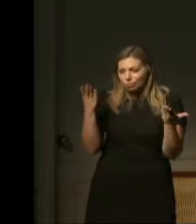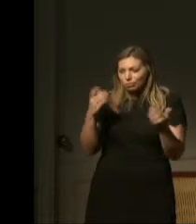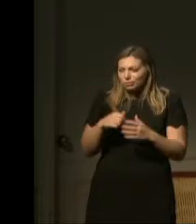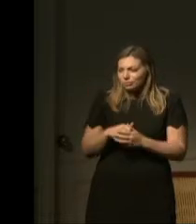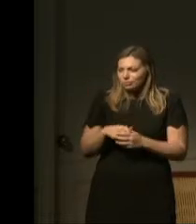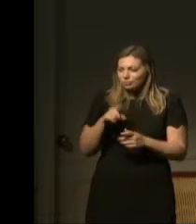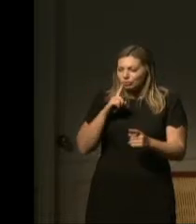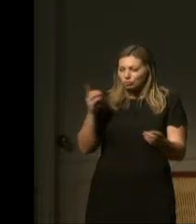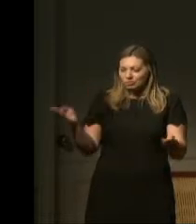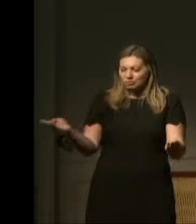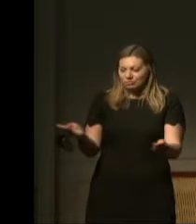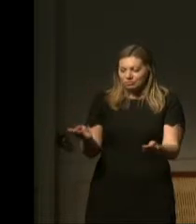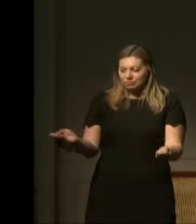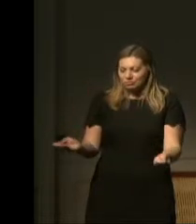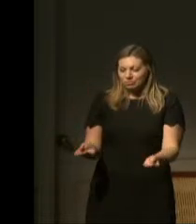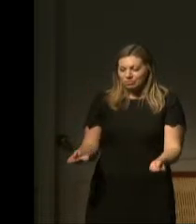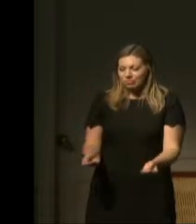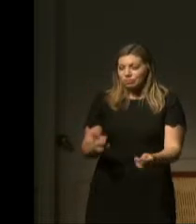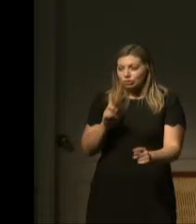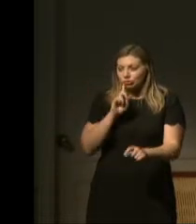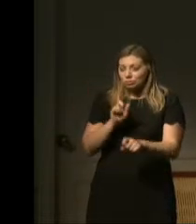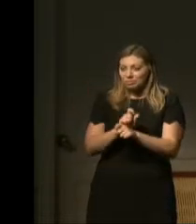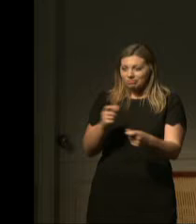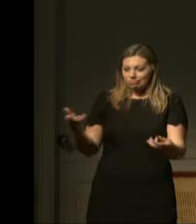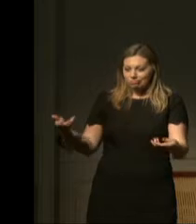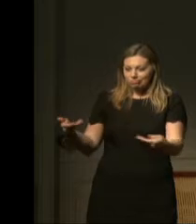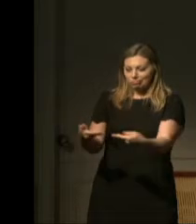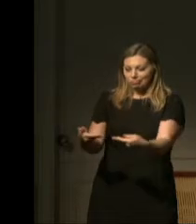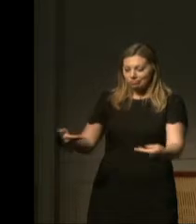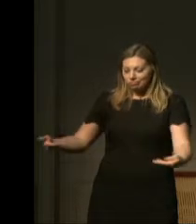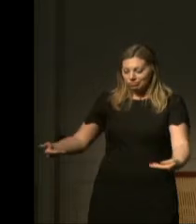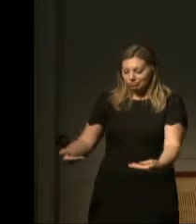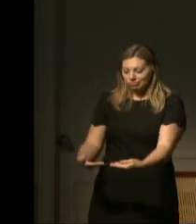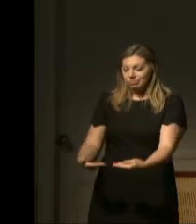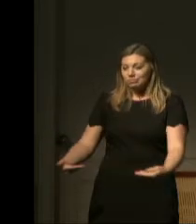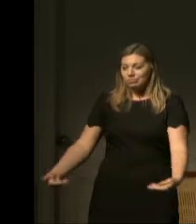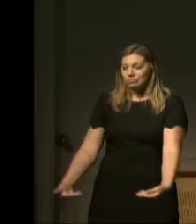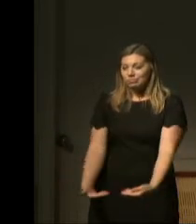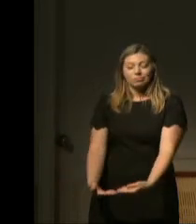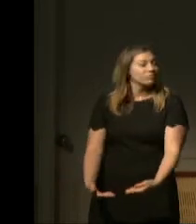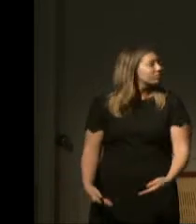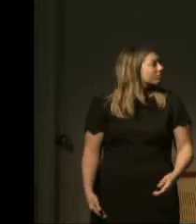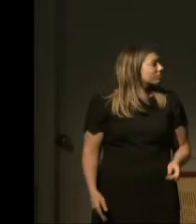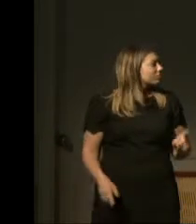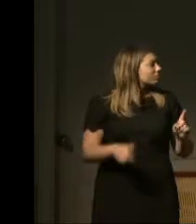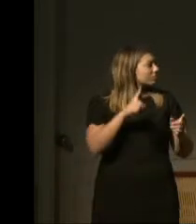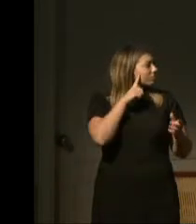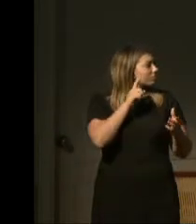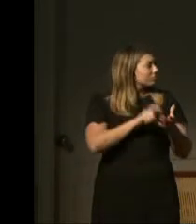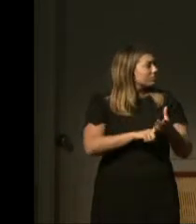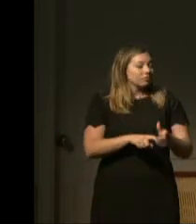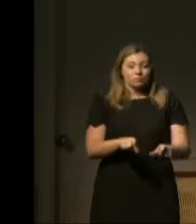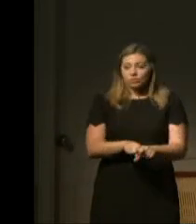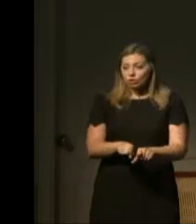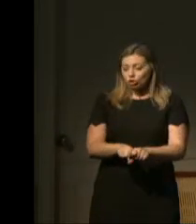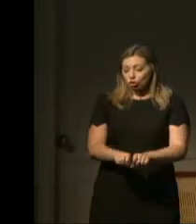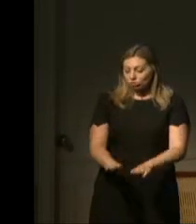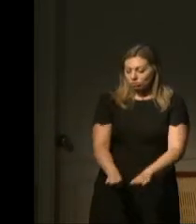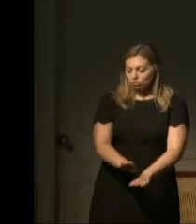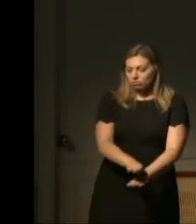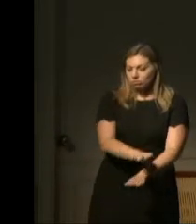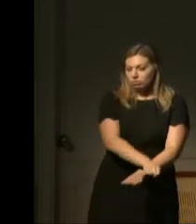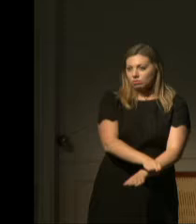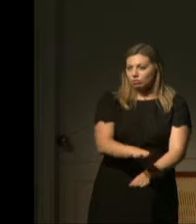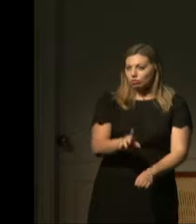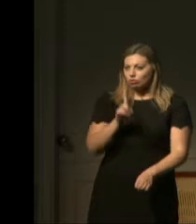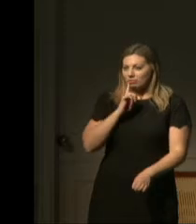The drawers actually meet in the middle. The shoes, you'll notice down here, it